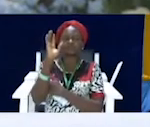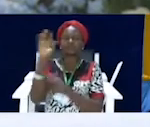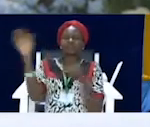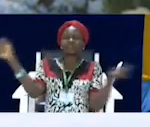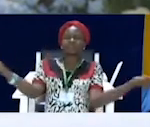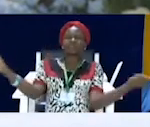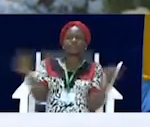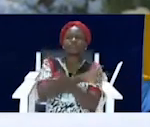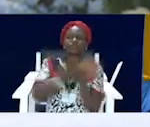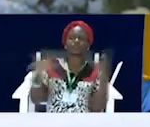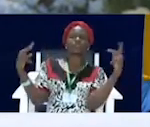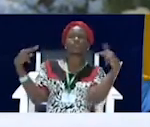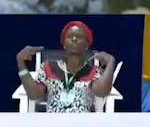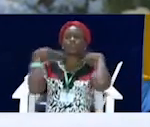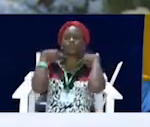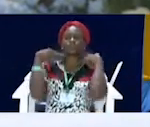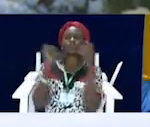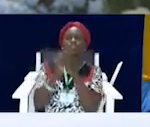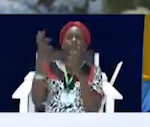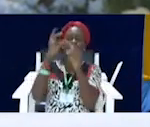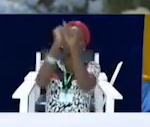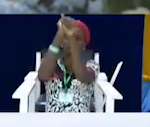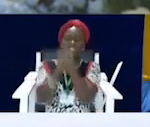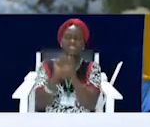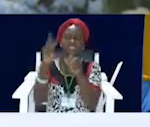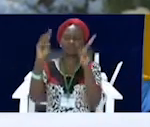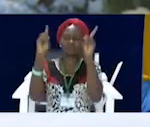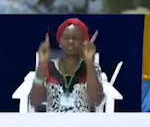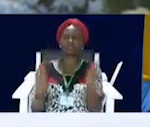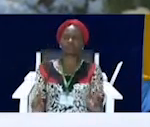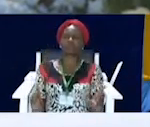destroyed the yoke that was binding him down.